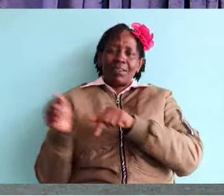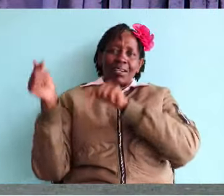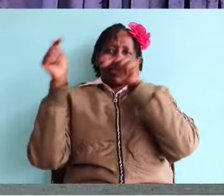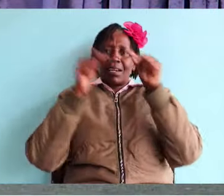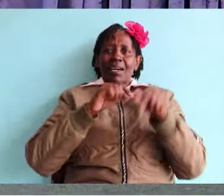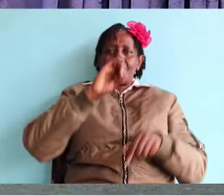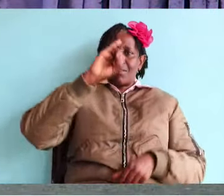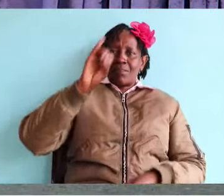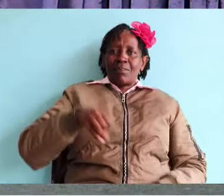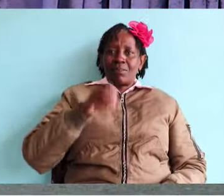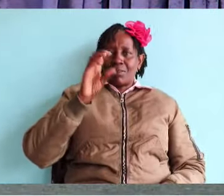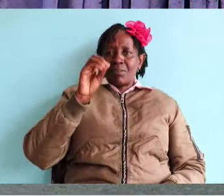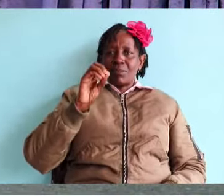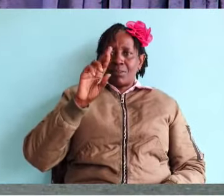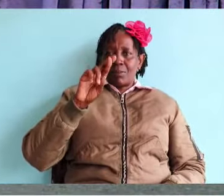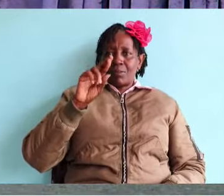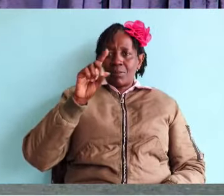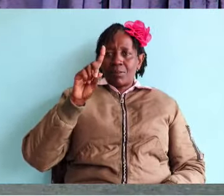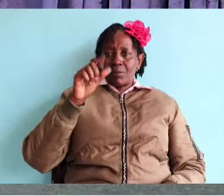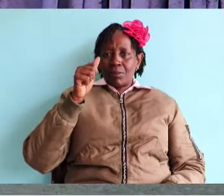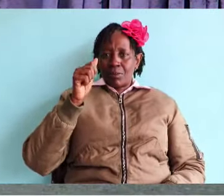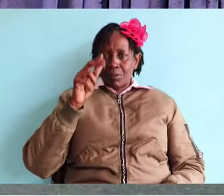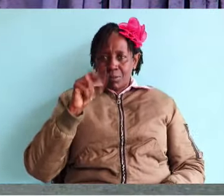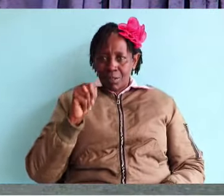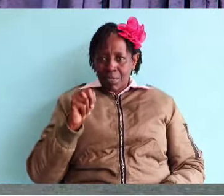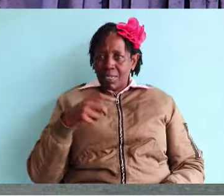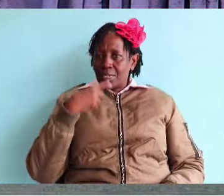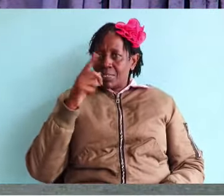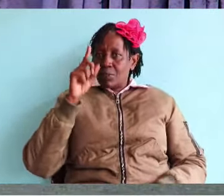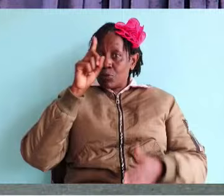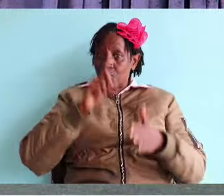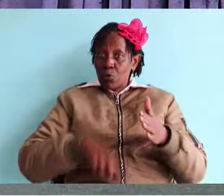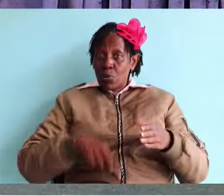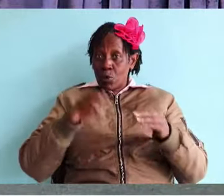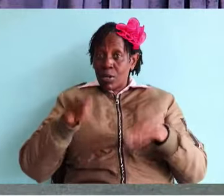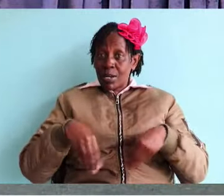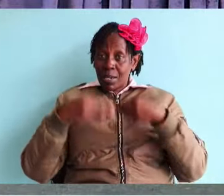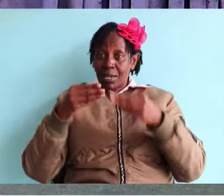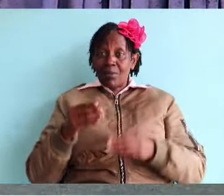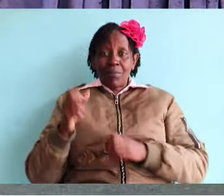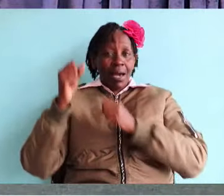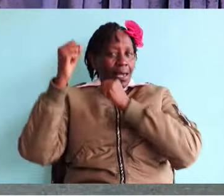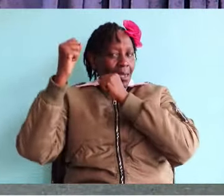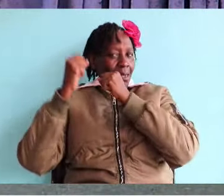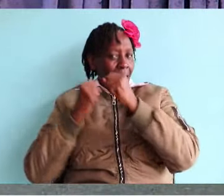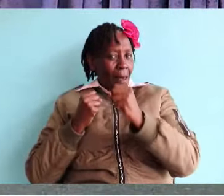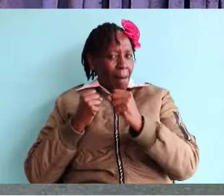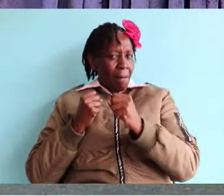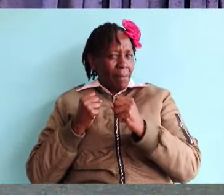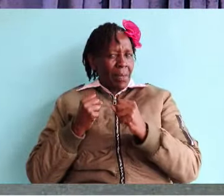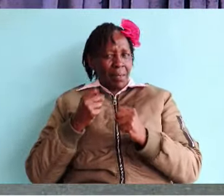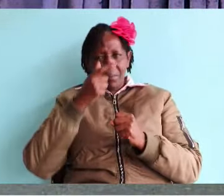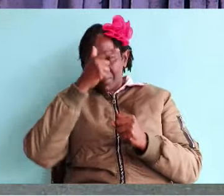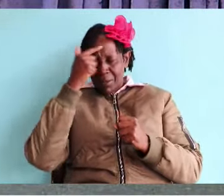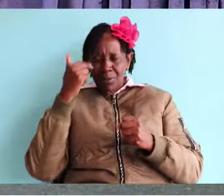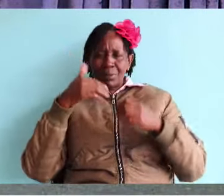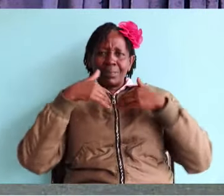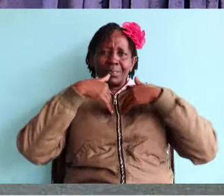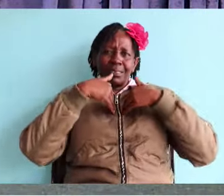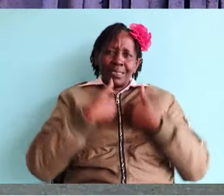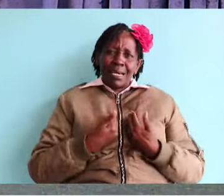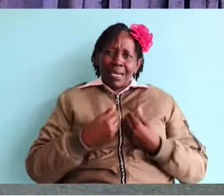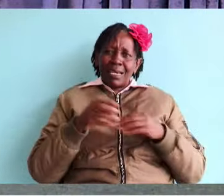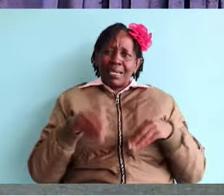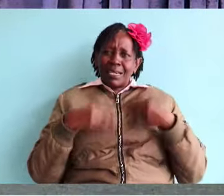it. And he said to the men of Succoth, give my troops some bread. They are worn out, and I am still pursuing